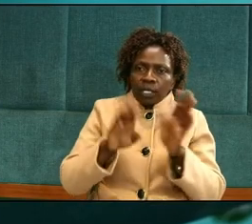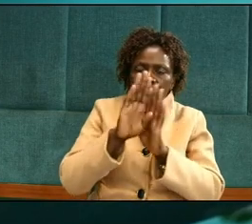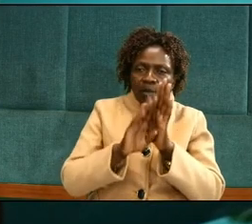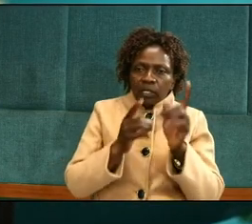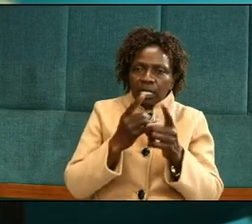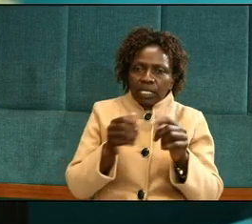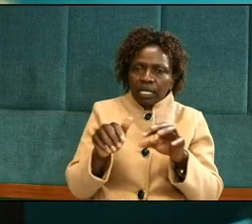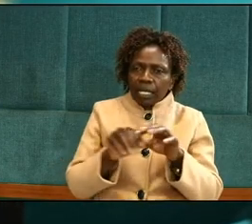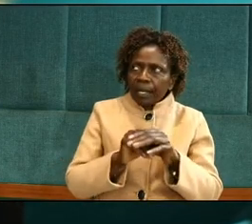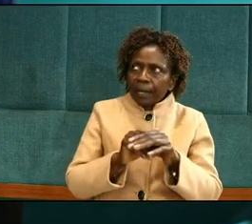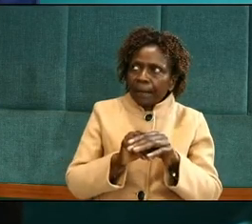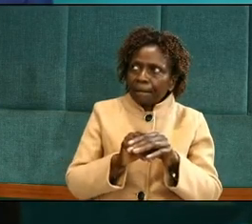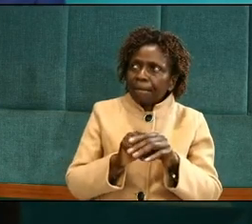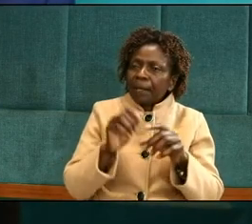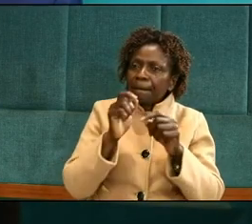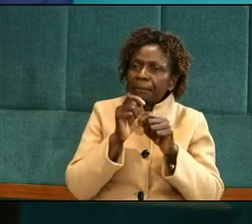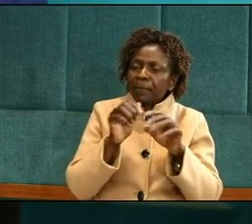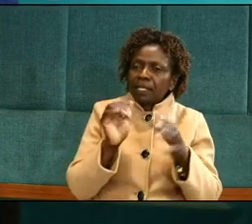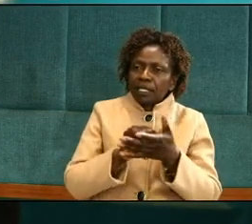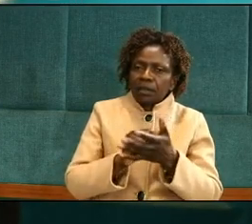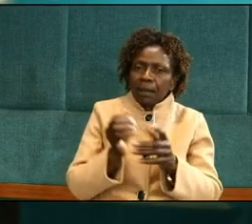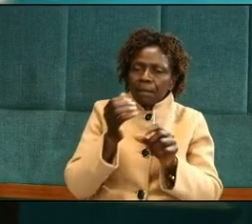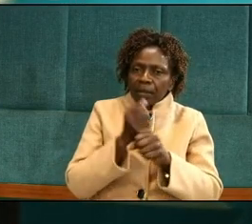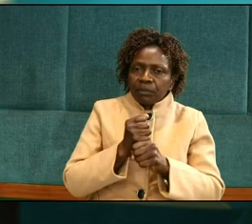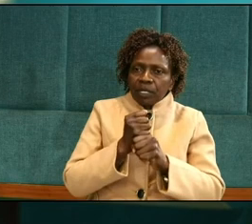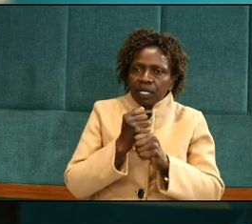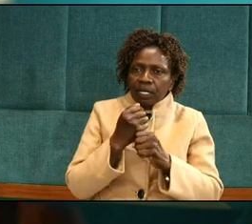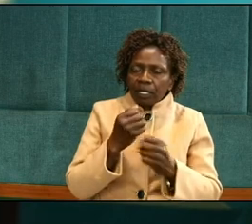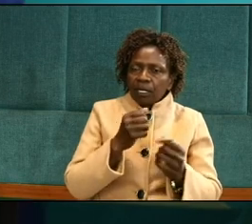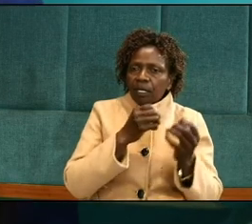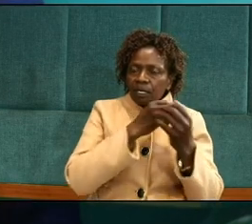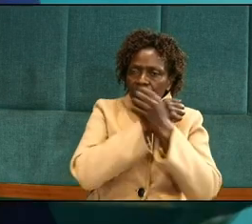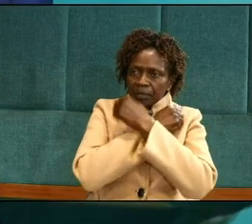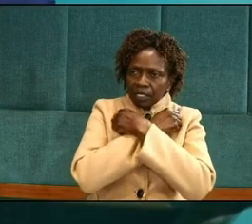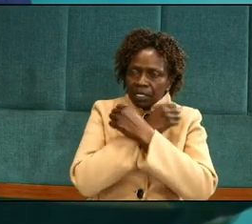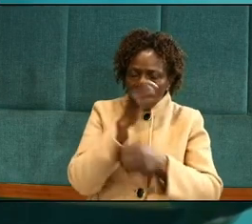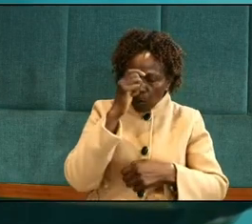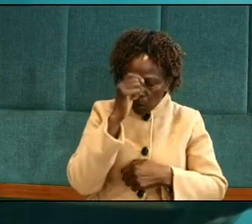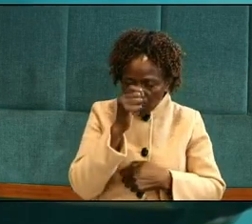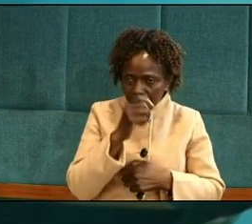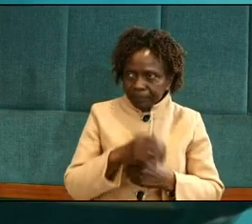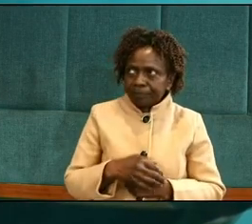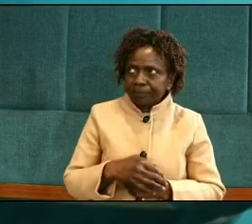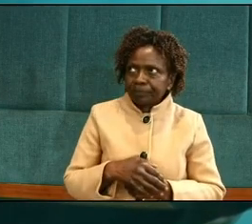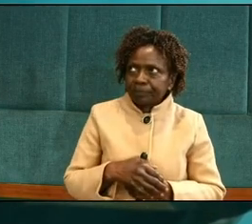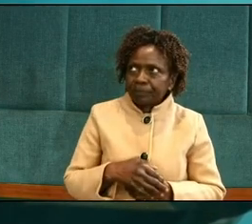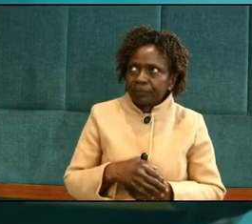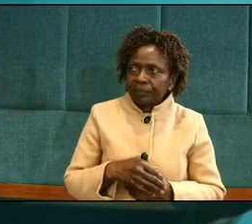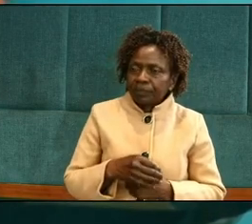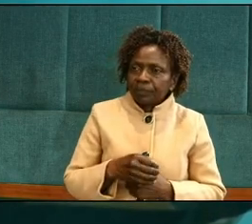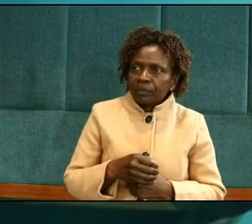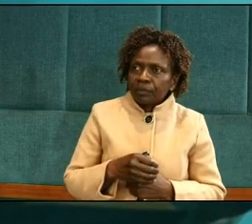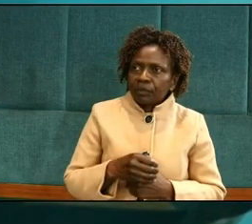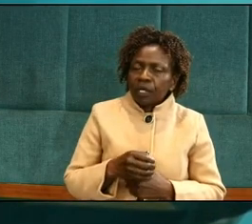says. It must be held in high honor. What is the nobility of marriage? My brothers and